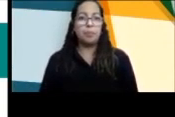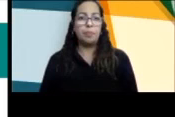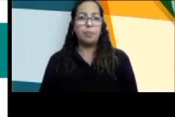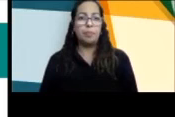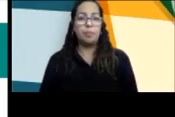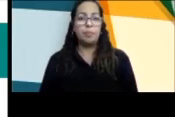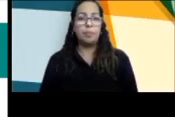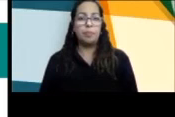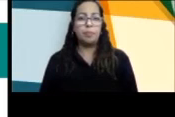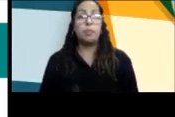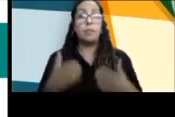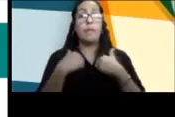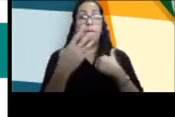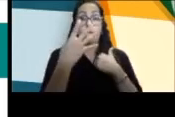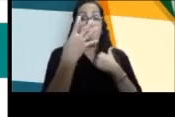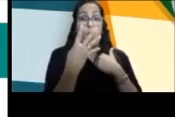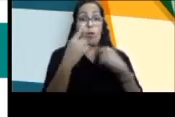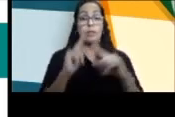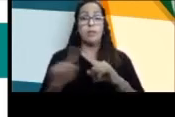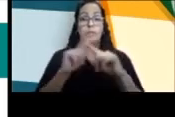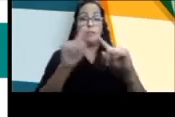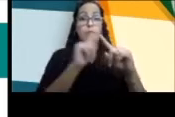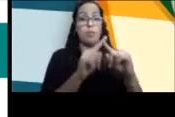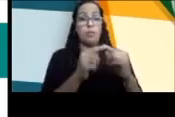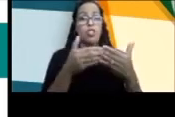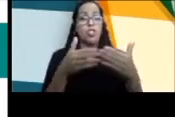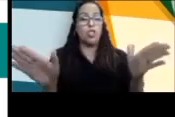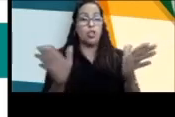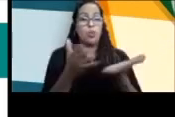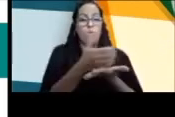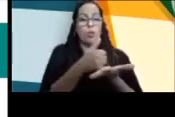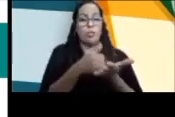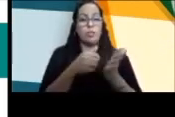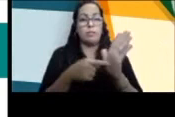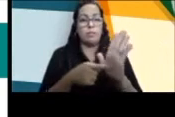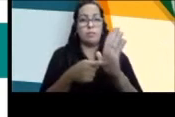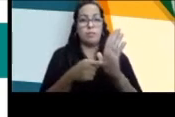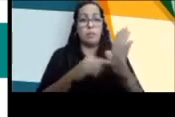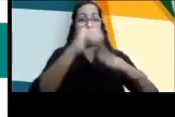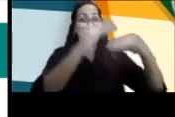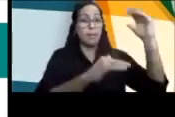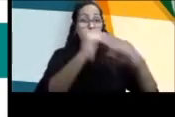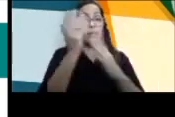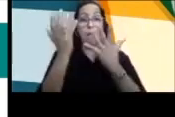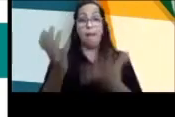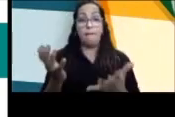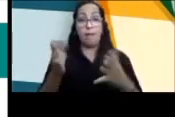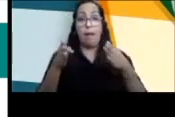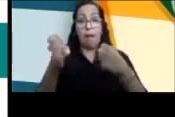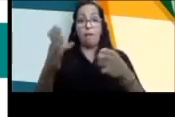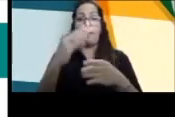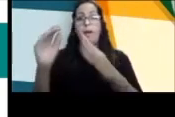There are 4 types: general wage determination: building, heavy, highway, and